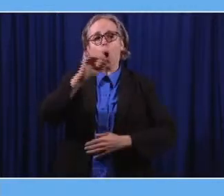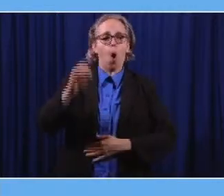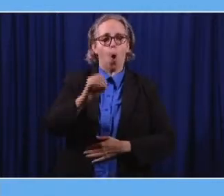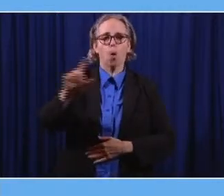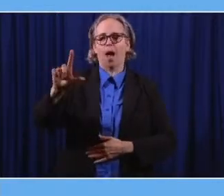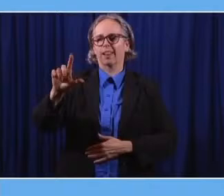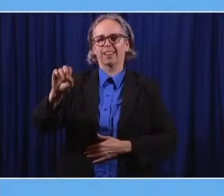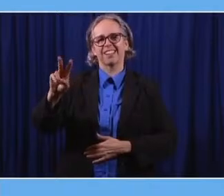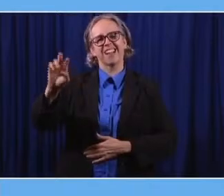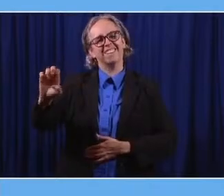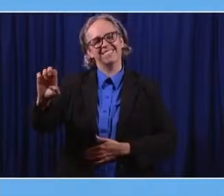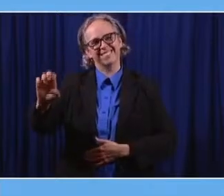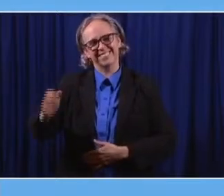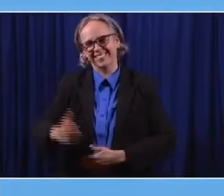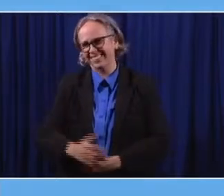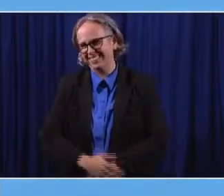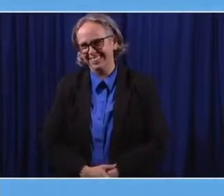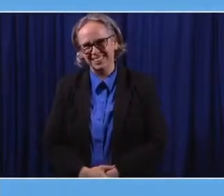take a listen.